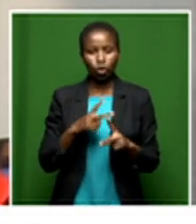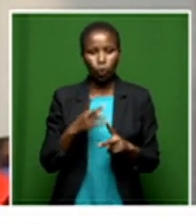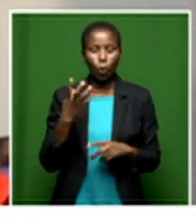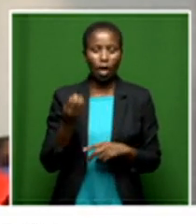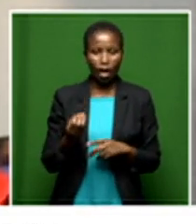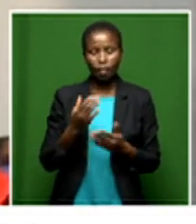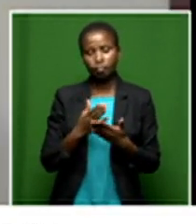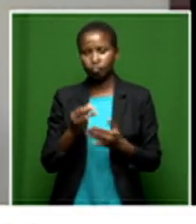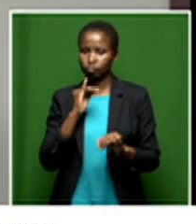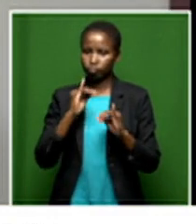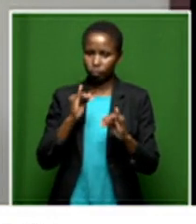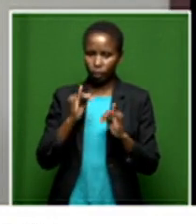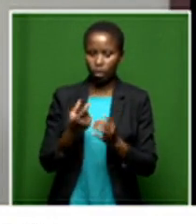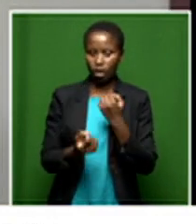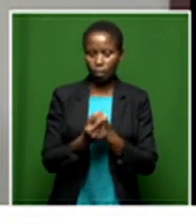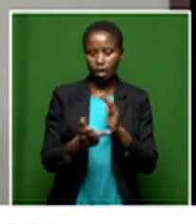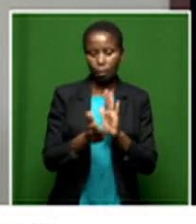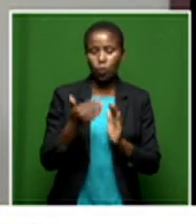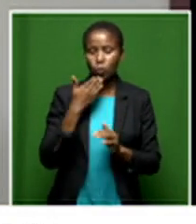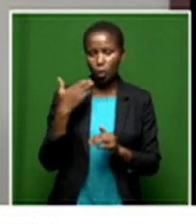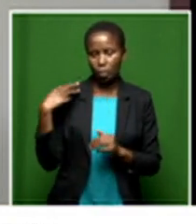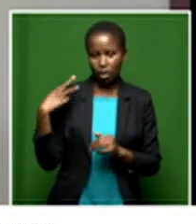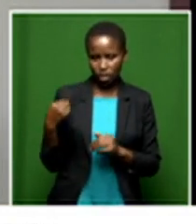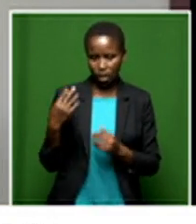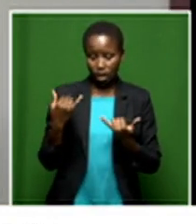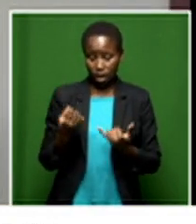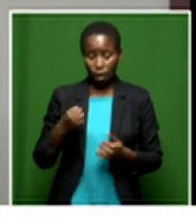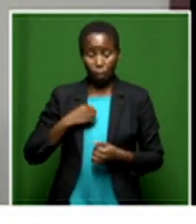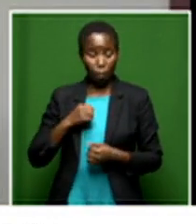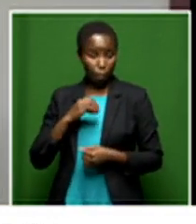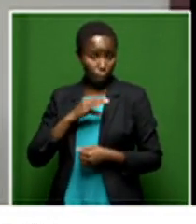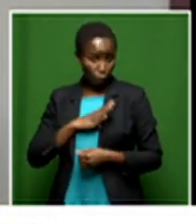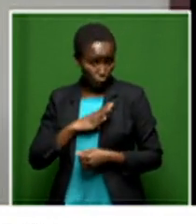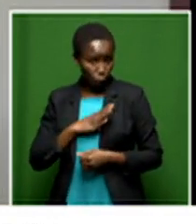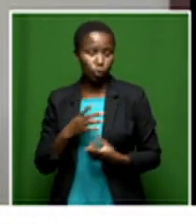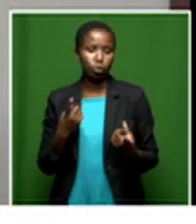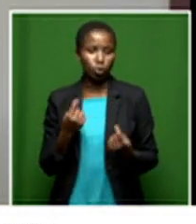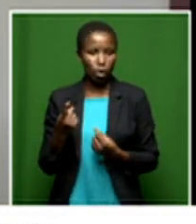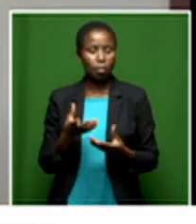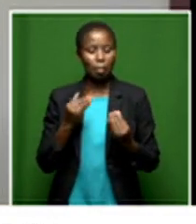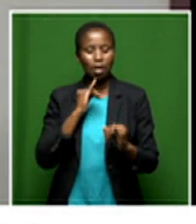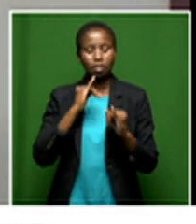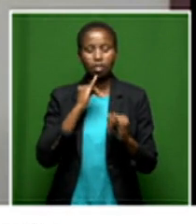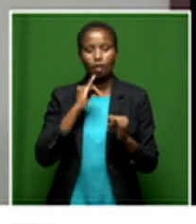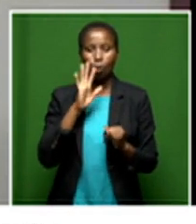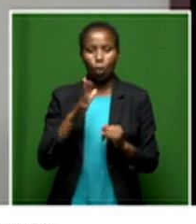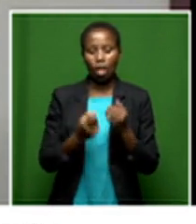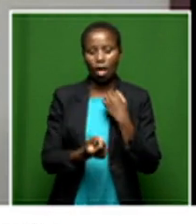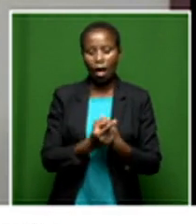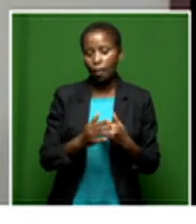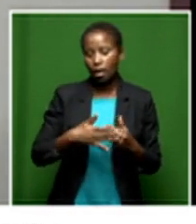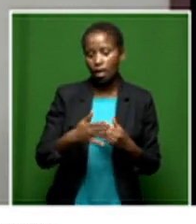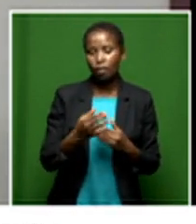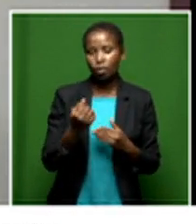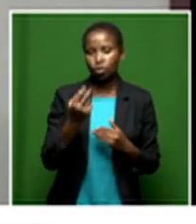table, already approved by the minister. The board is now at a point where we have interviews that will be scheduled for the first